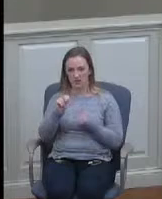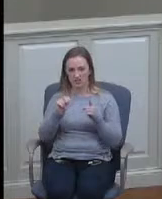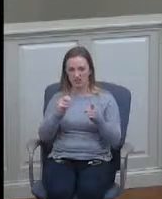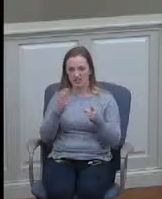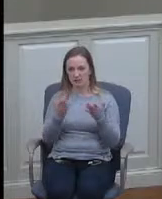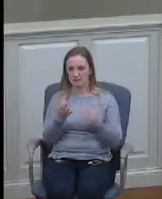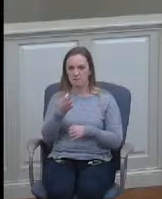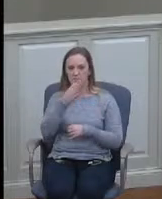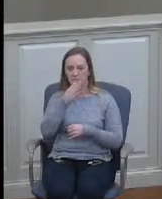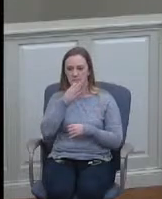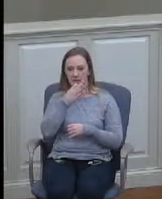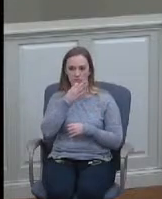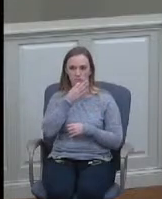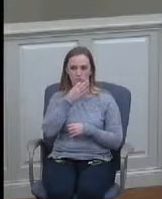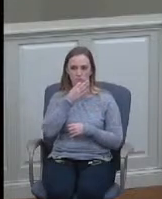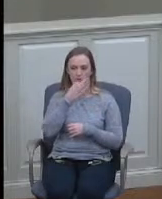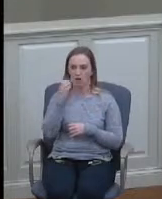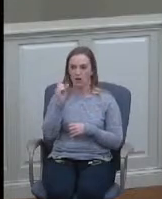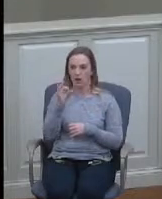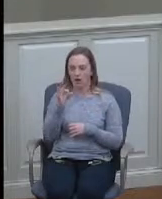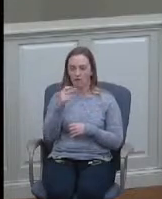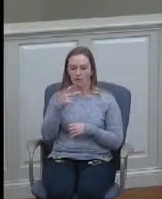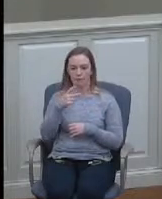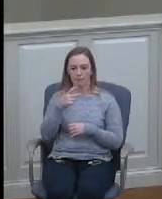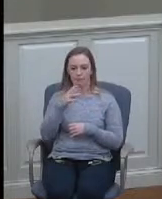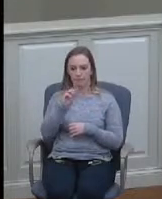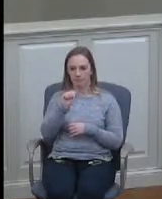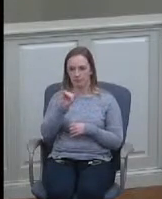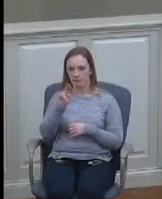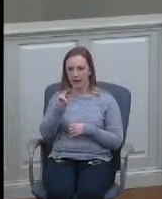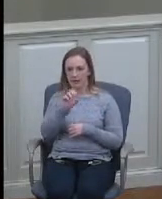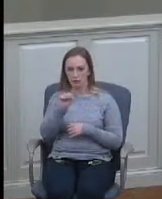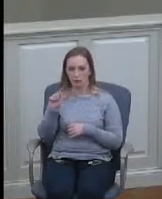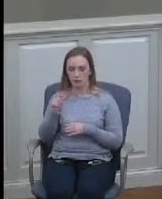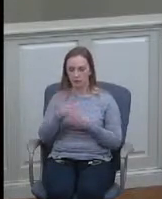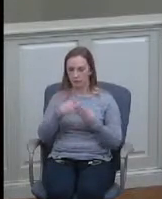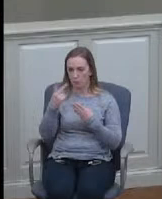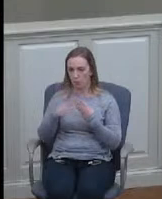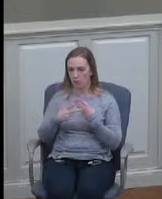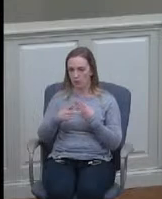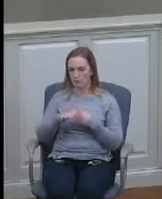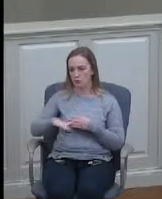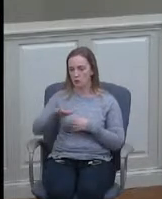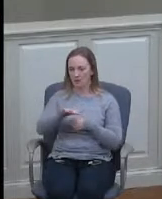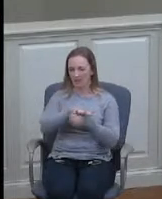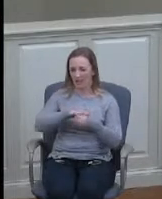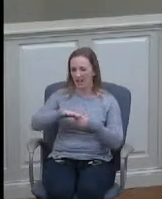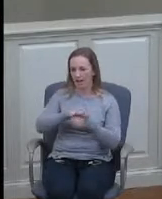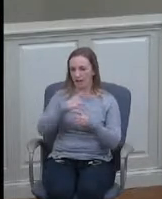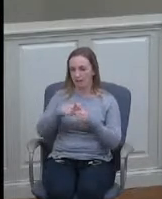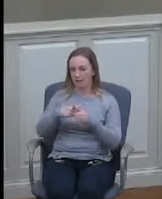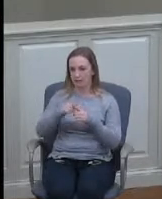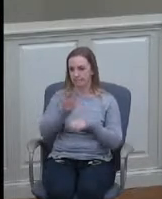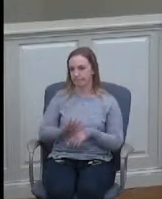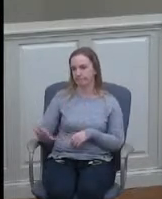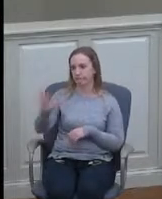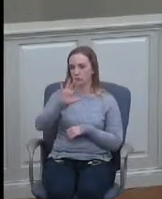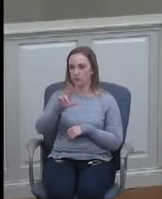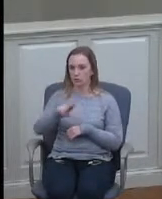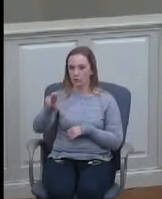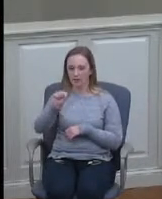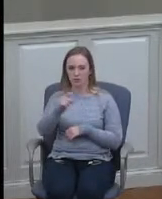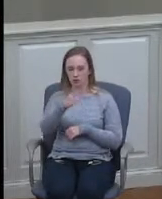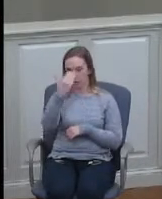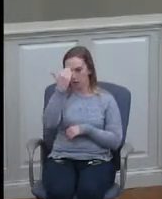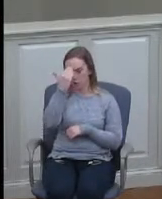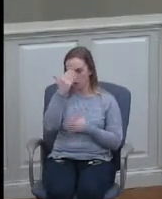guru of Main Street programs throughout the area and throughout the country. Actually knows a lot about the organization, and I